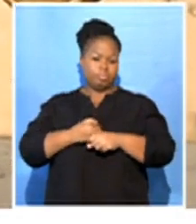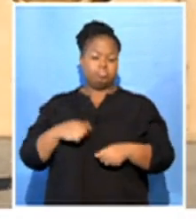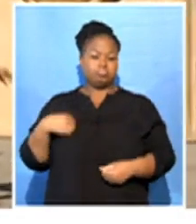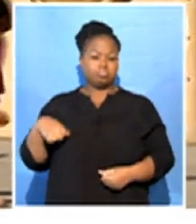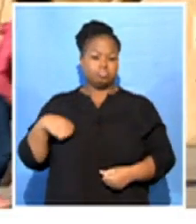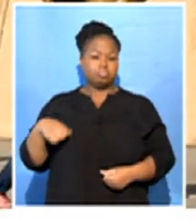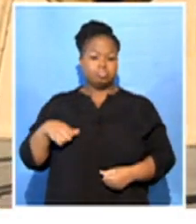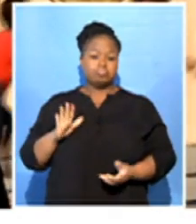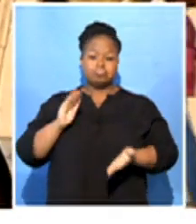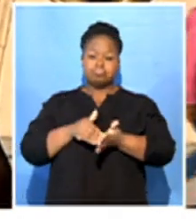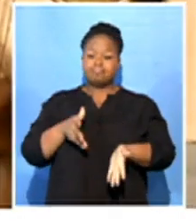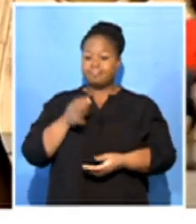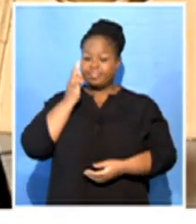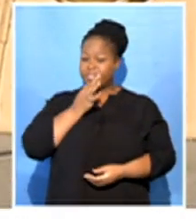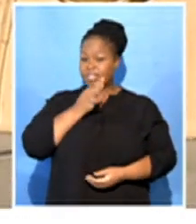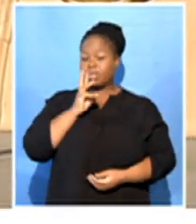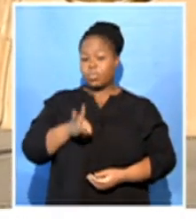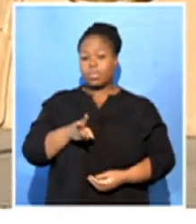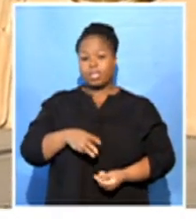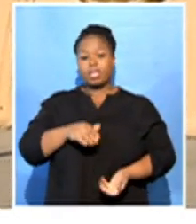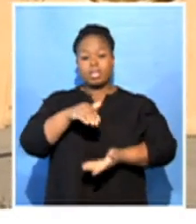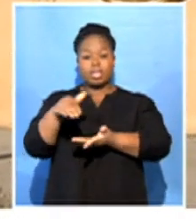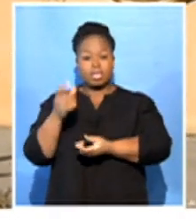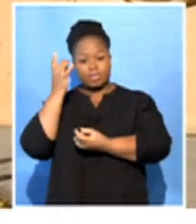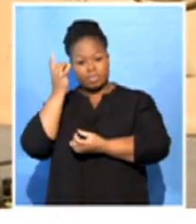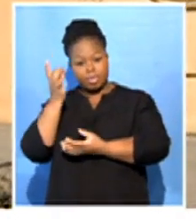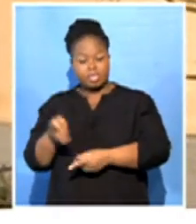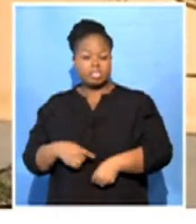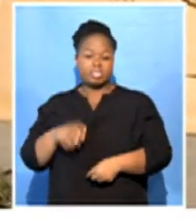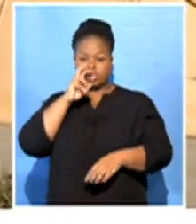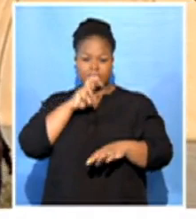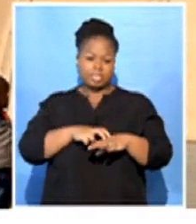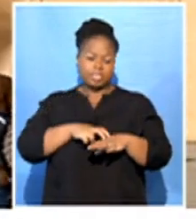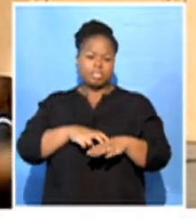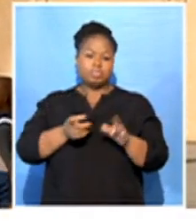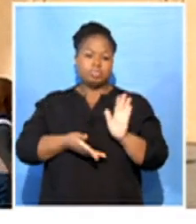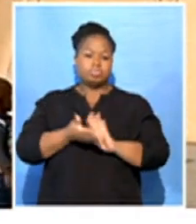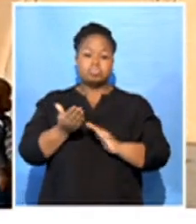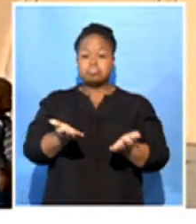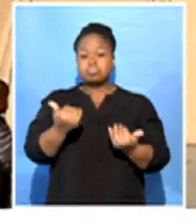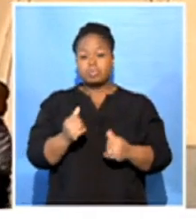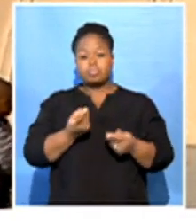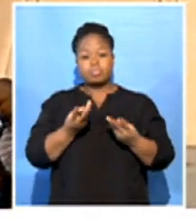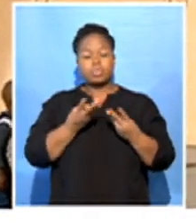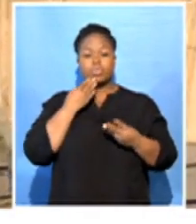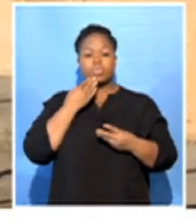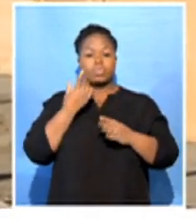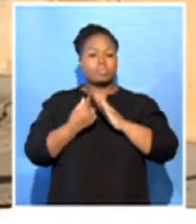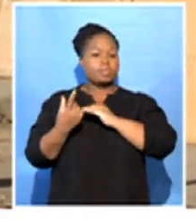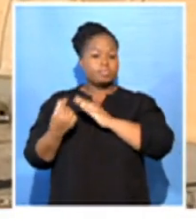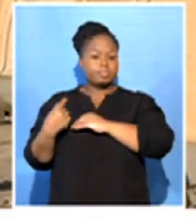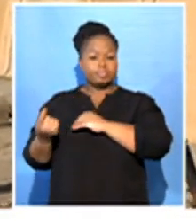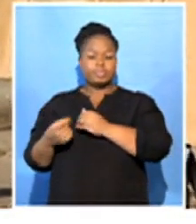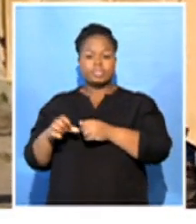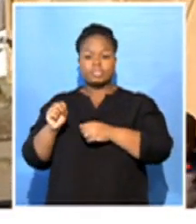the municipality came to say they were collecting data and that they needed to call on those who were aware, who